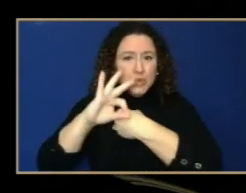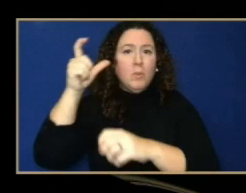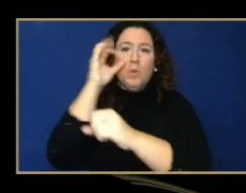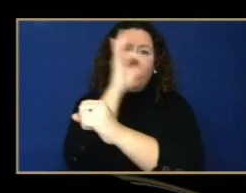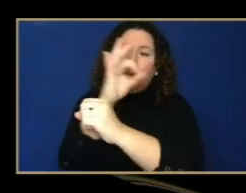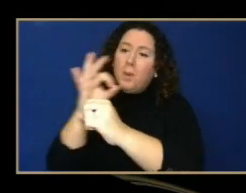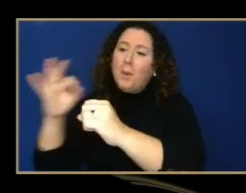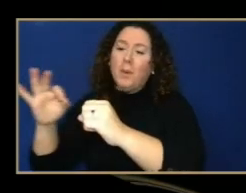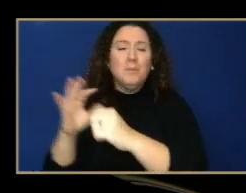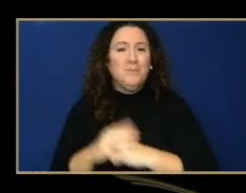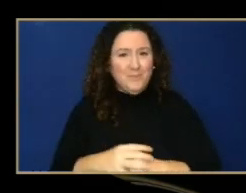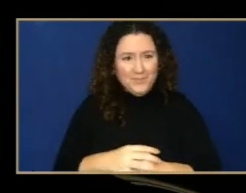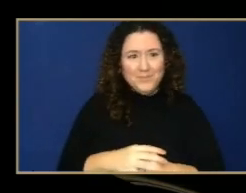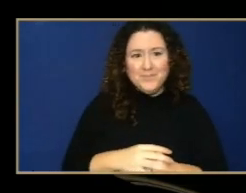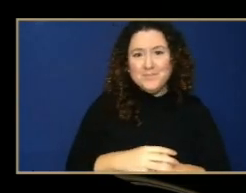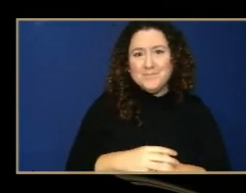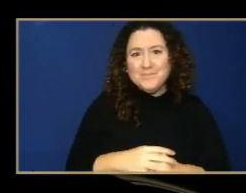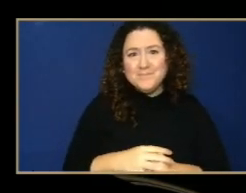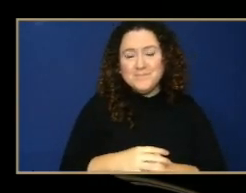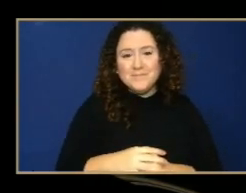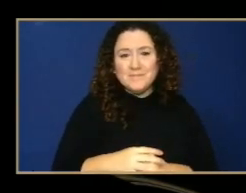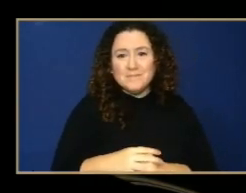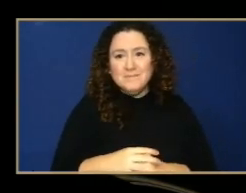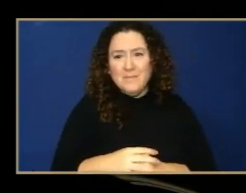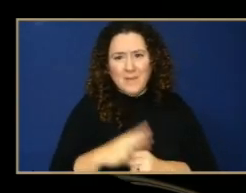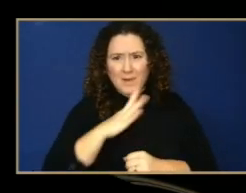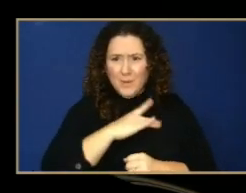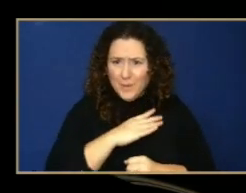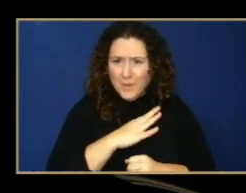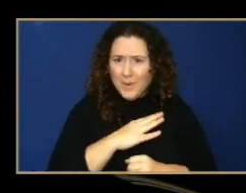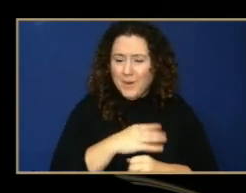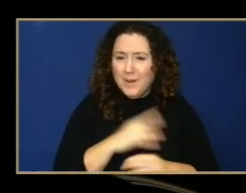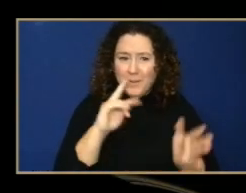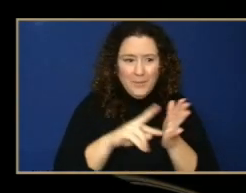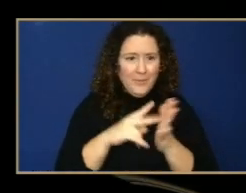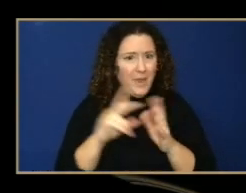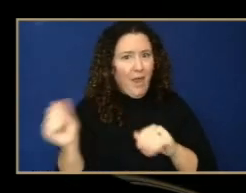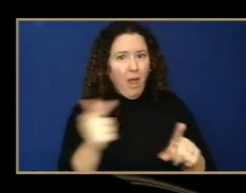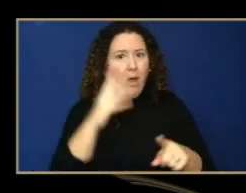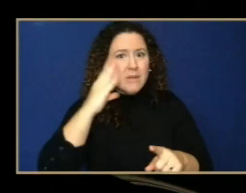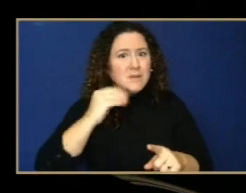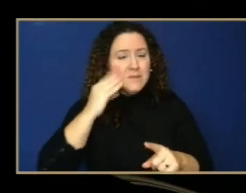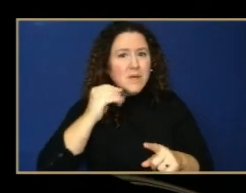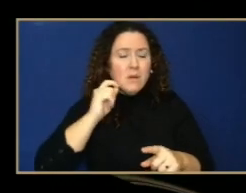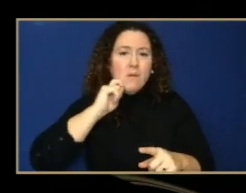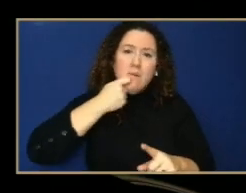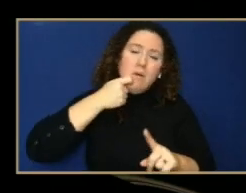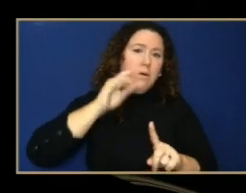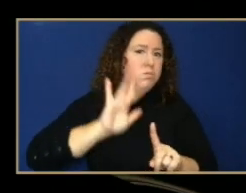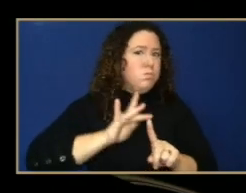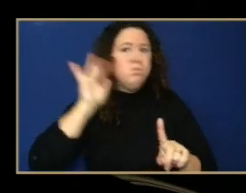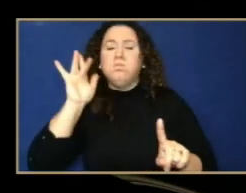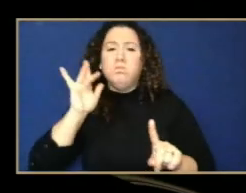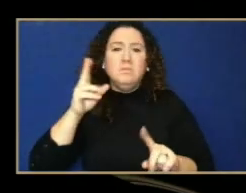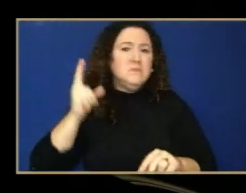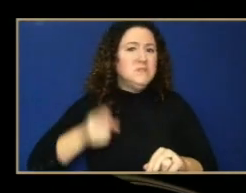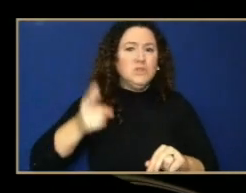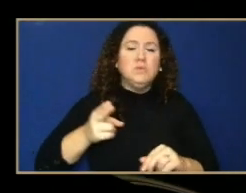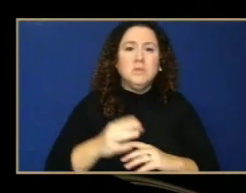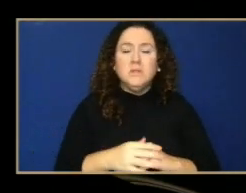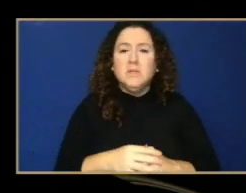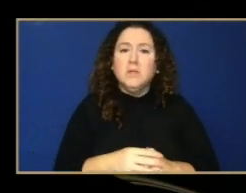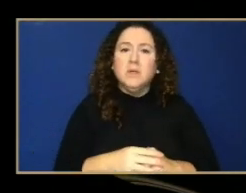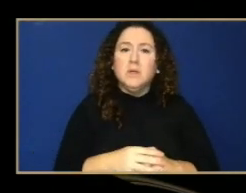we are really living history right now. And I'm curious, will anyone around the world be able to see this, or do you have to be in a